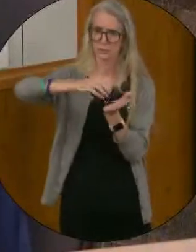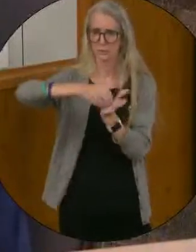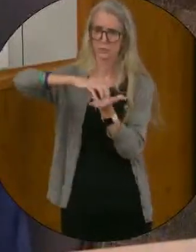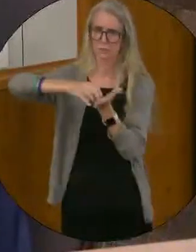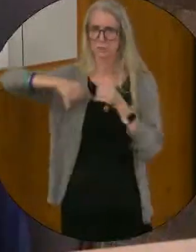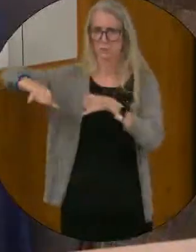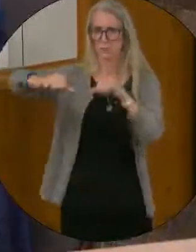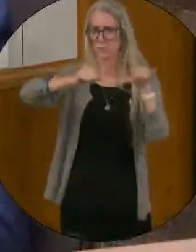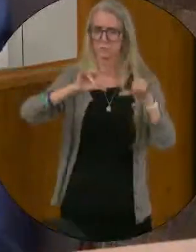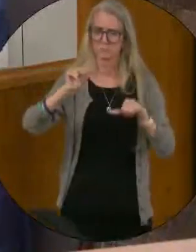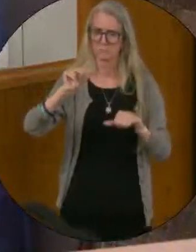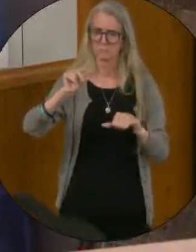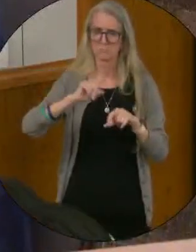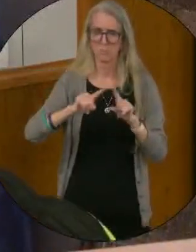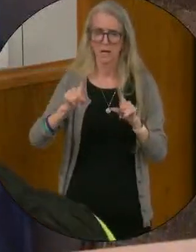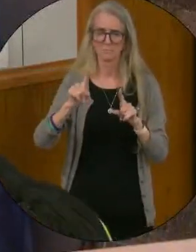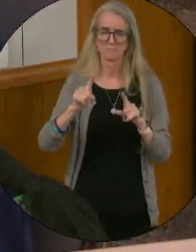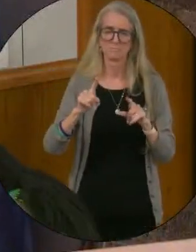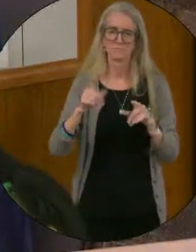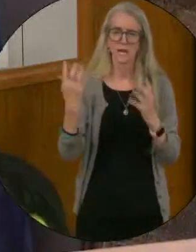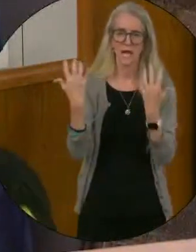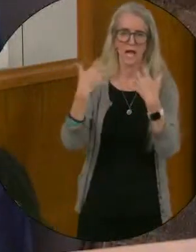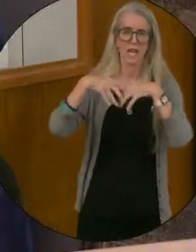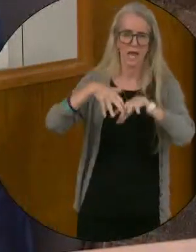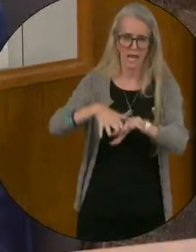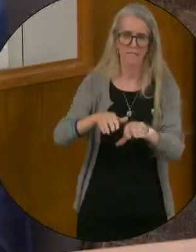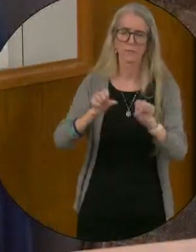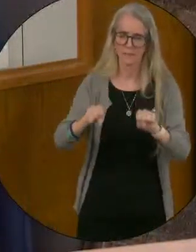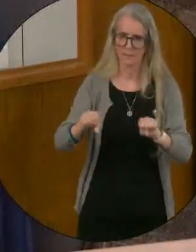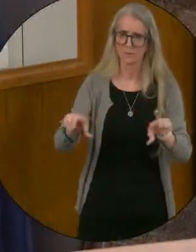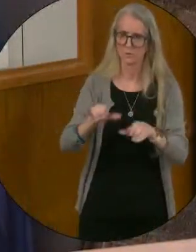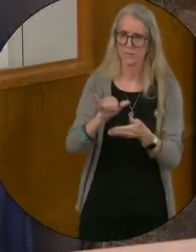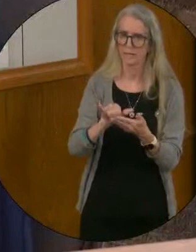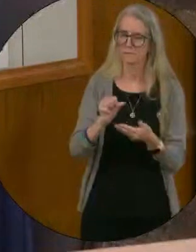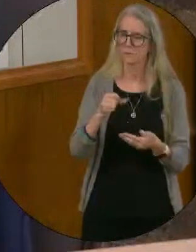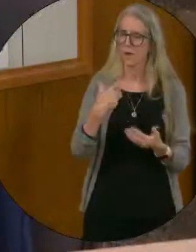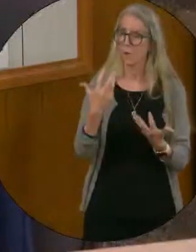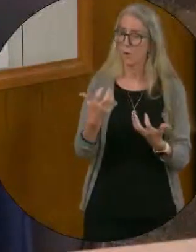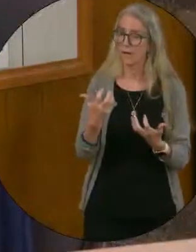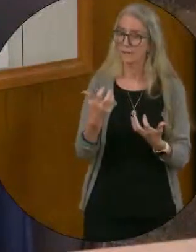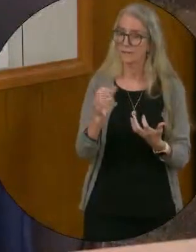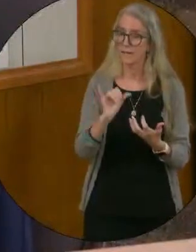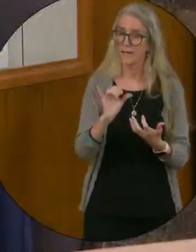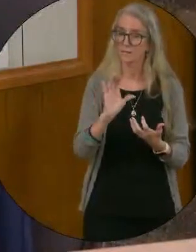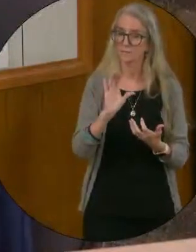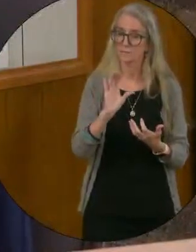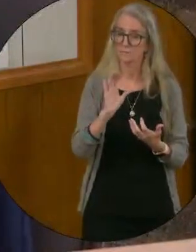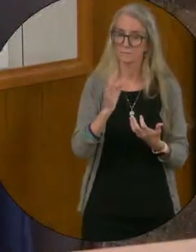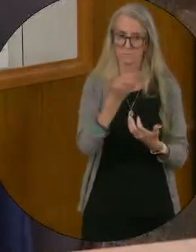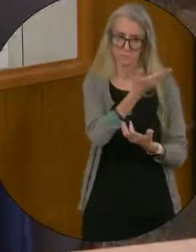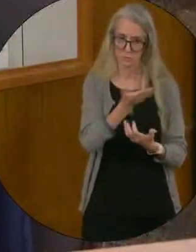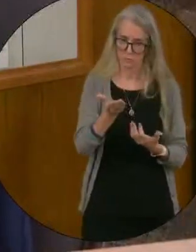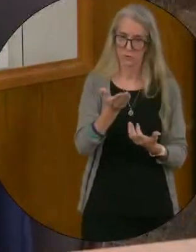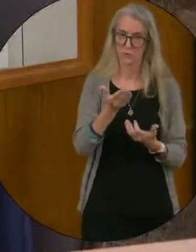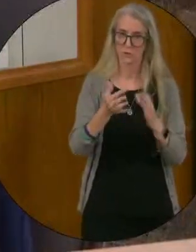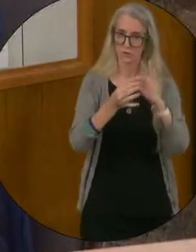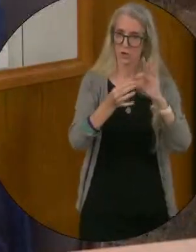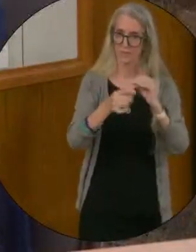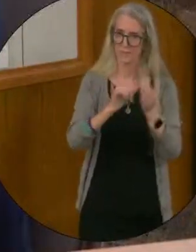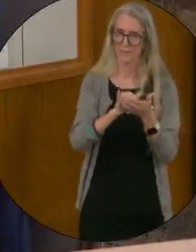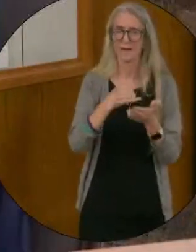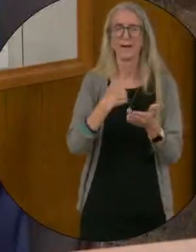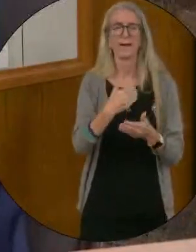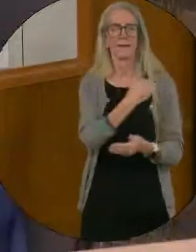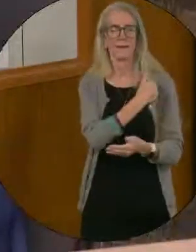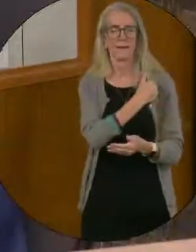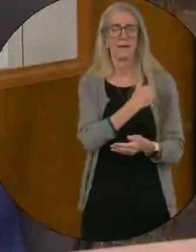it's aligned and they'll be able to do that. So I wanted you, as you're talking about, it reminds me